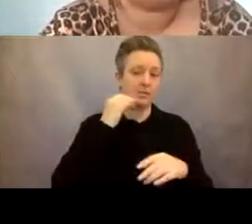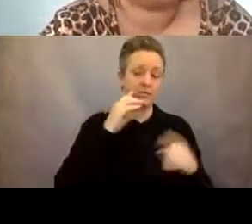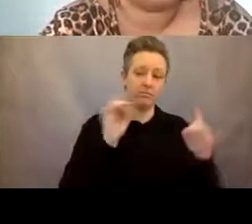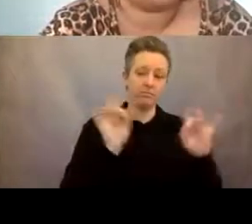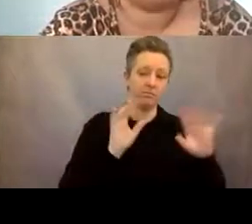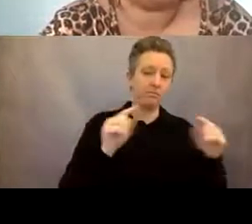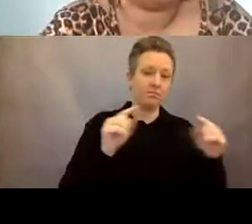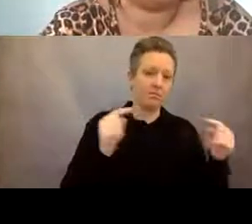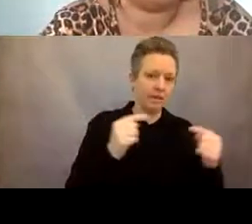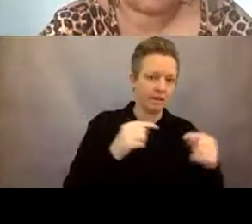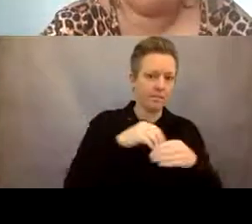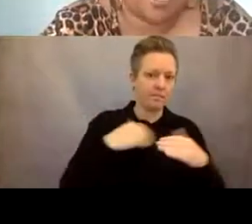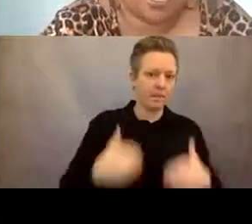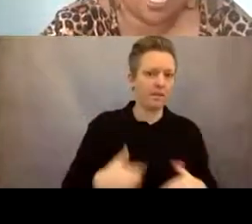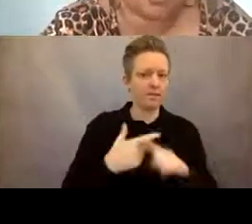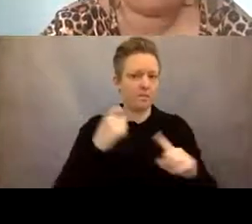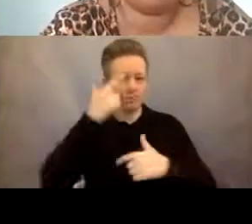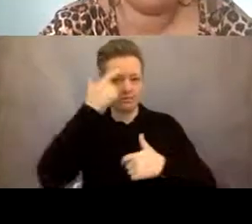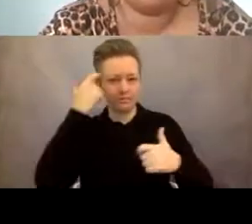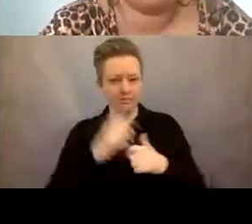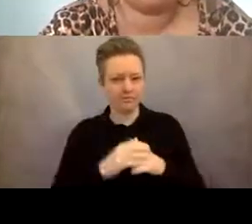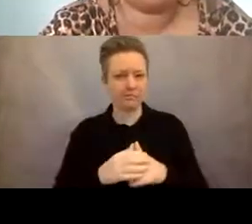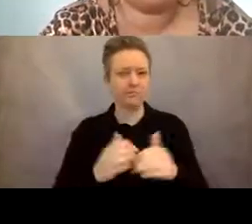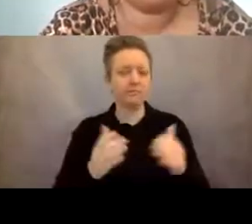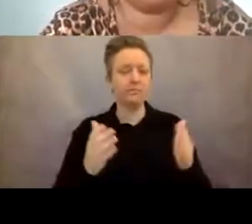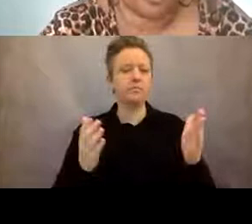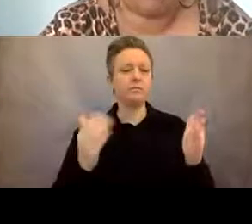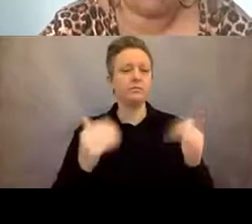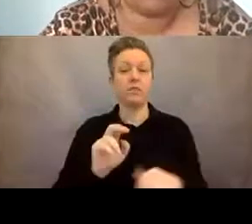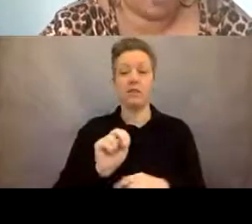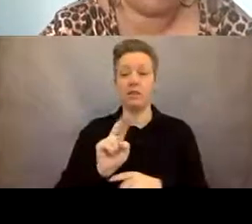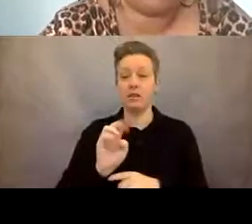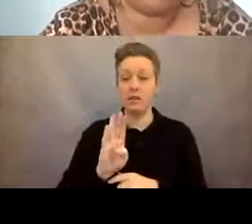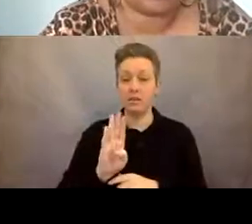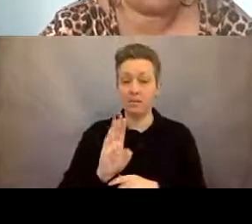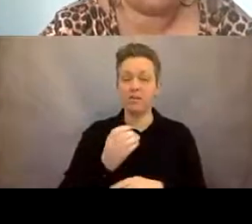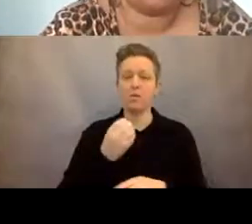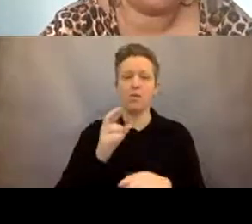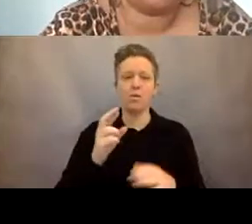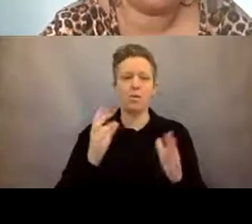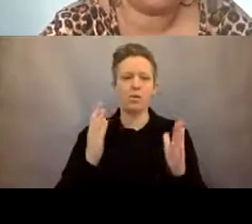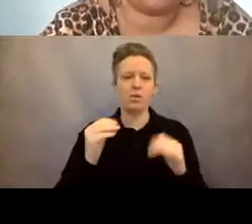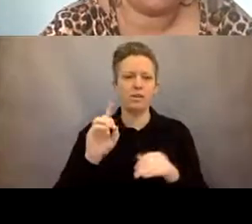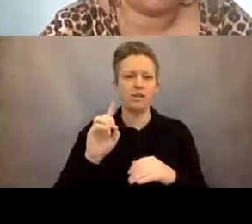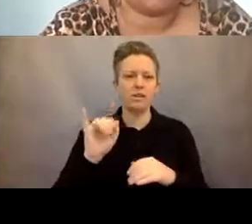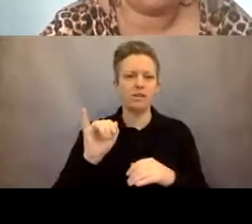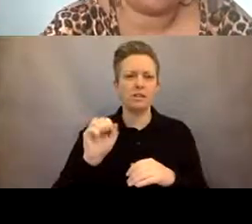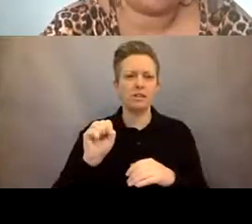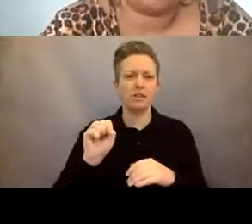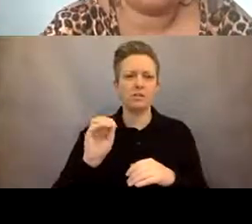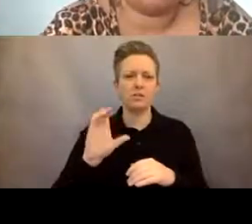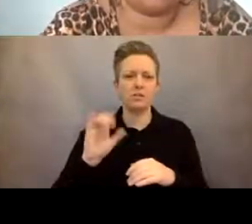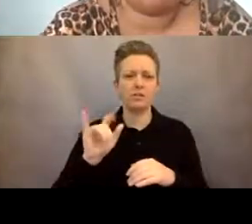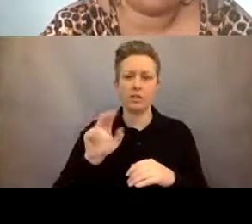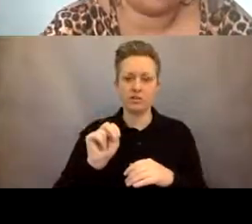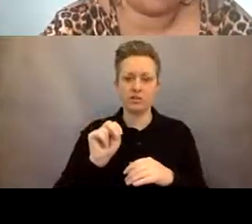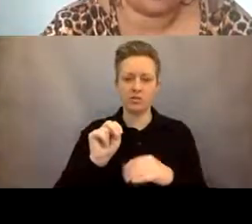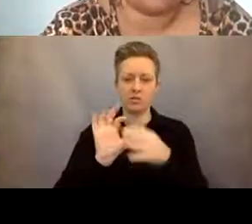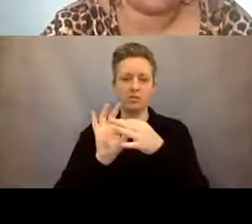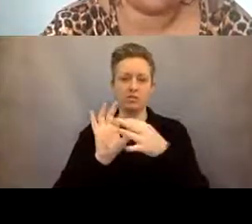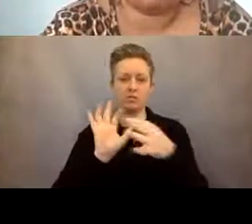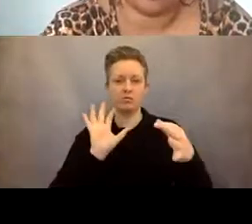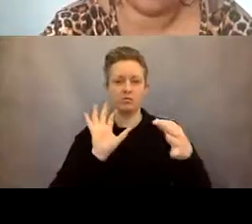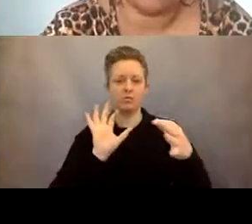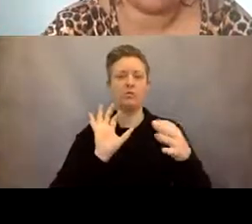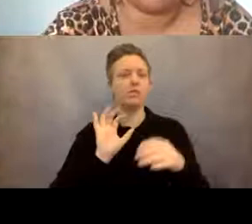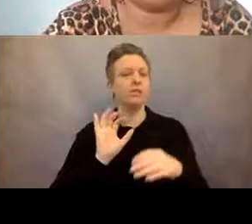dissociation oftentimes or at many times with child survivors of sexual abuse, where they might not feel